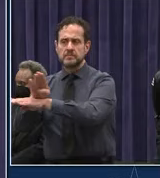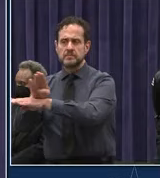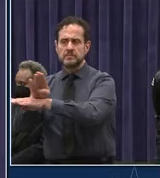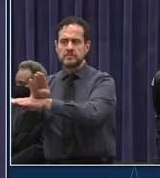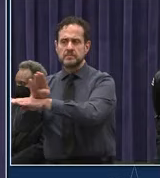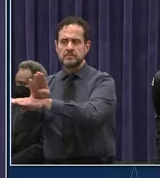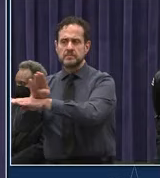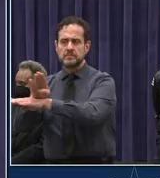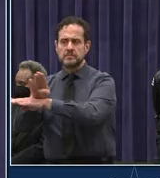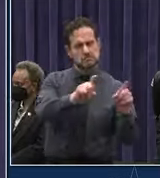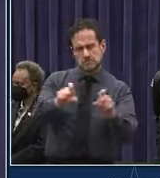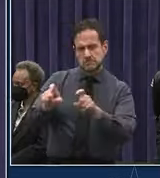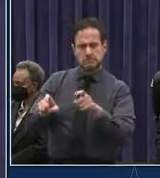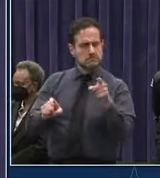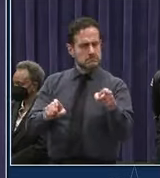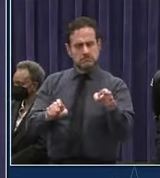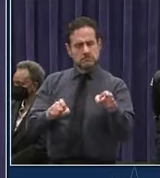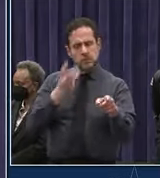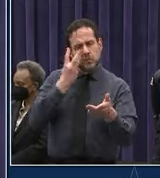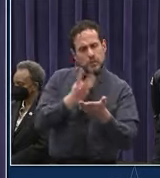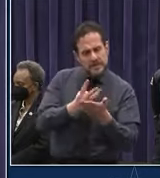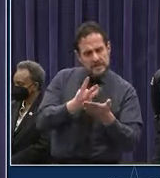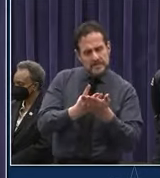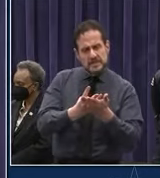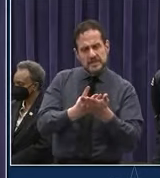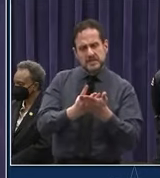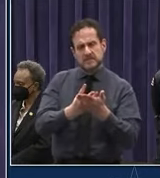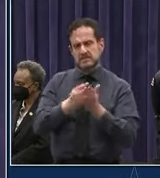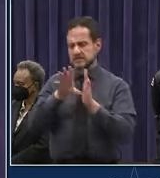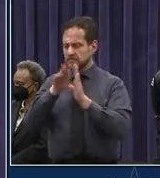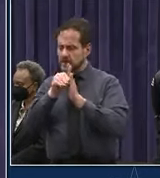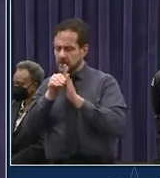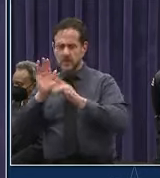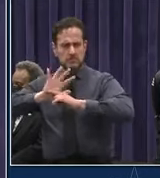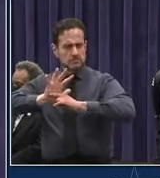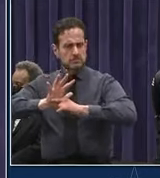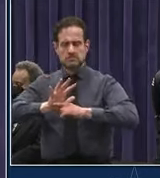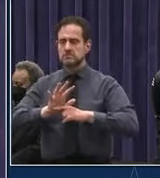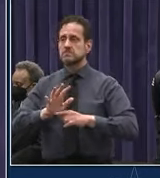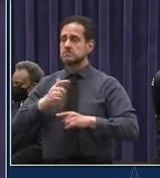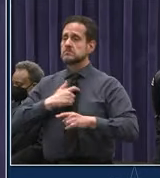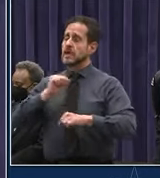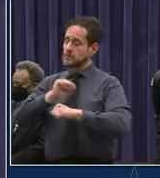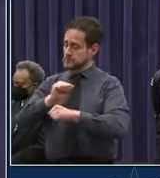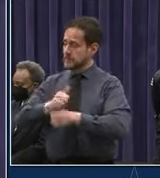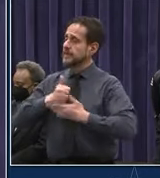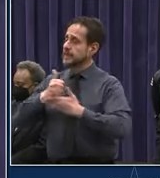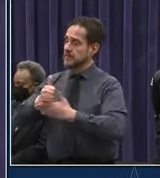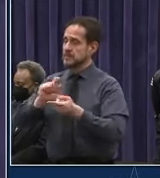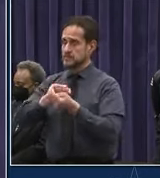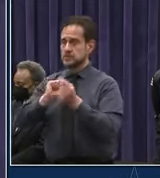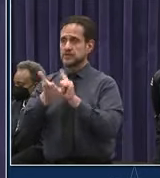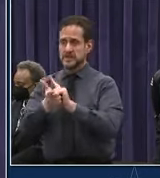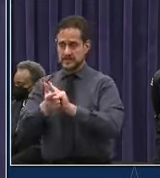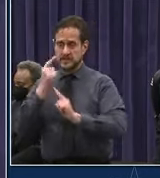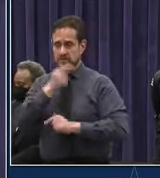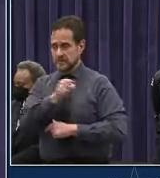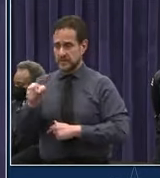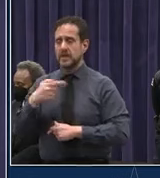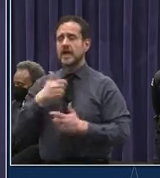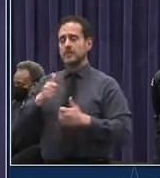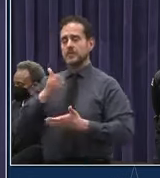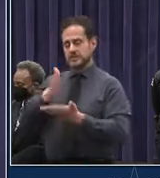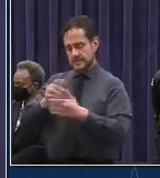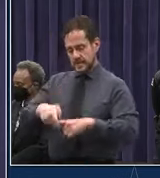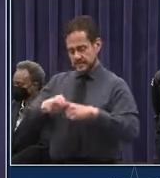trying to see if there were any leads and any video. I was there working with them, translating for them, and I want to stop and say thank you